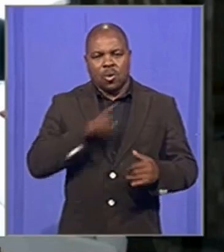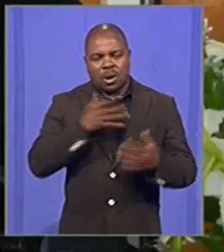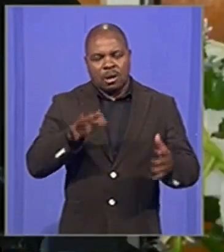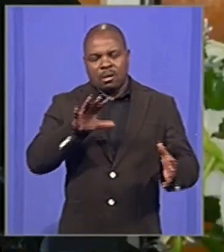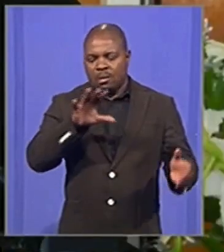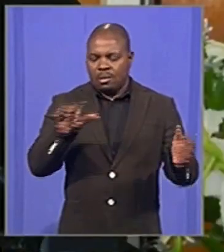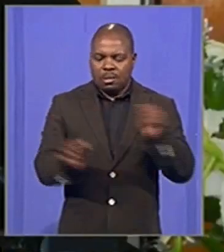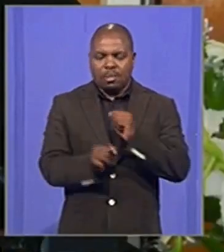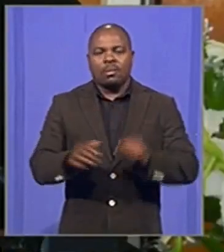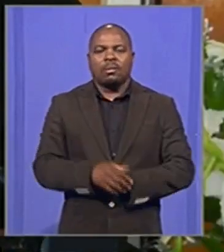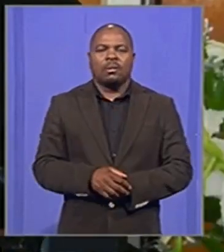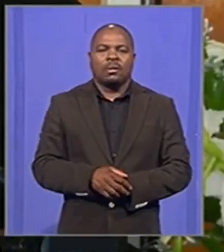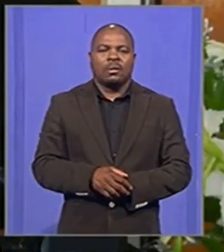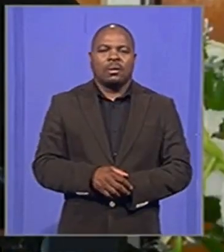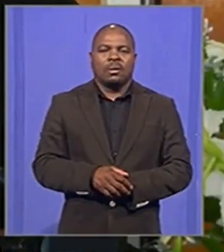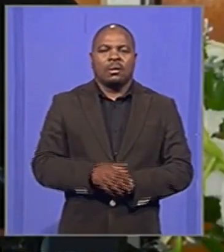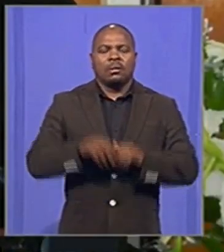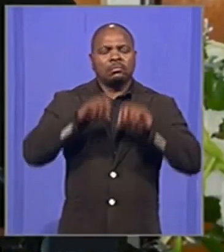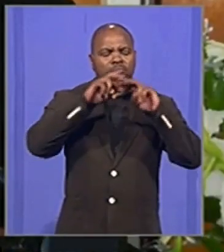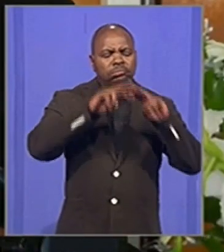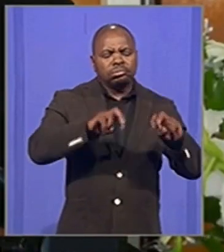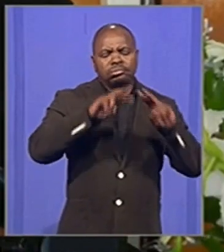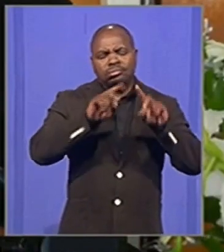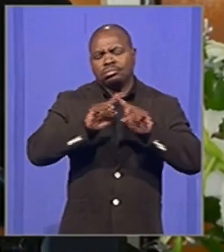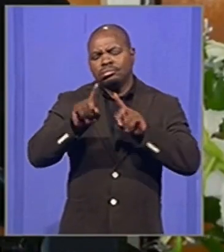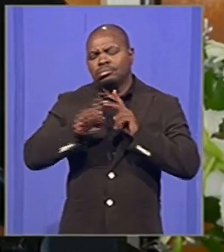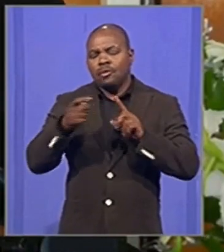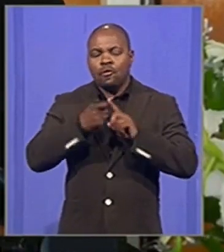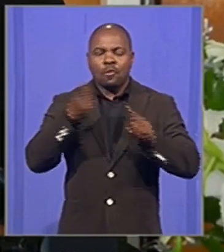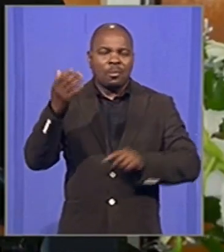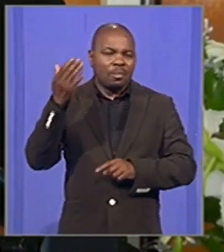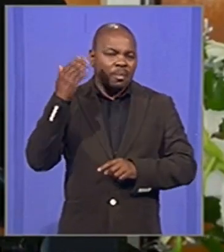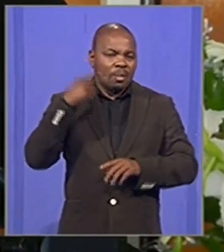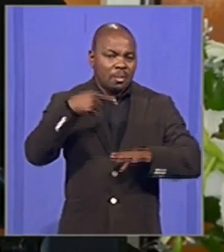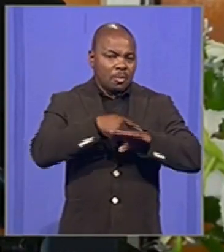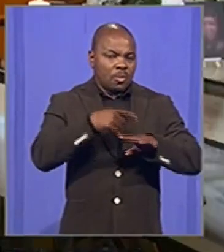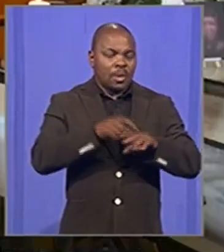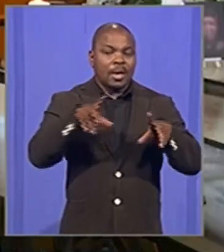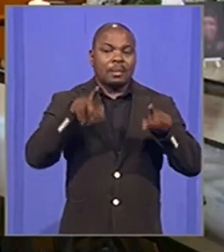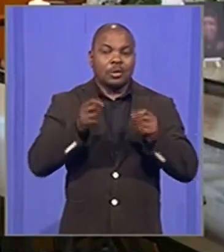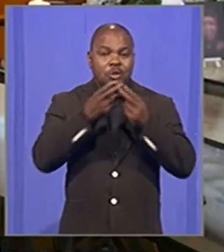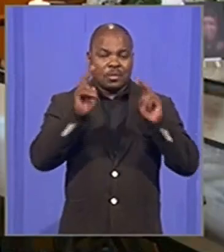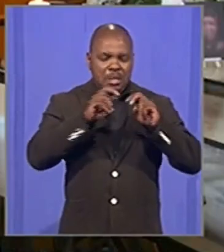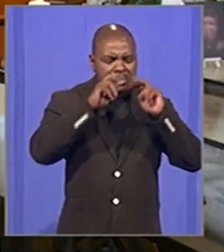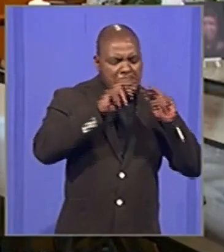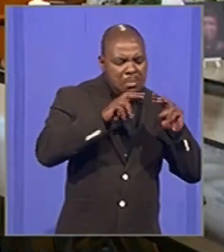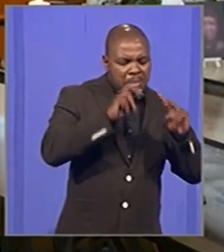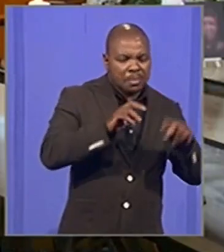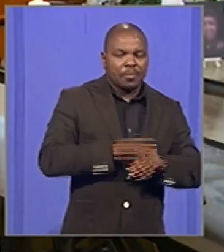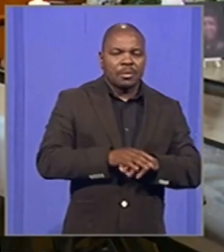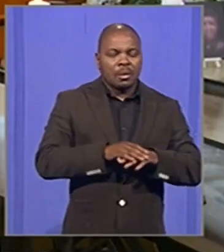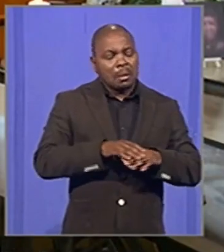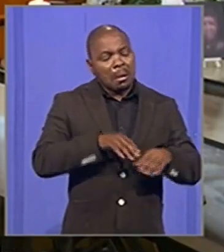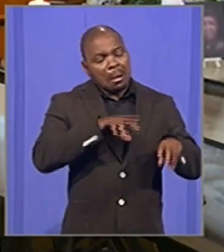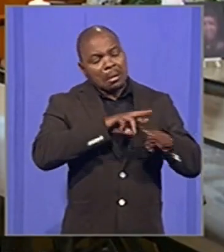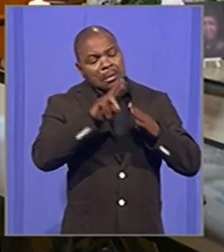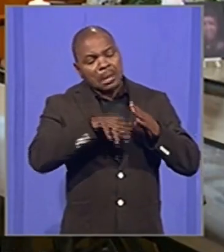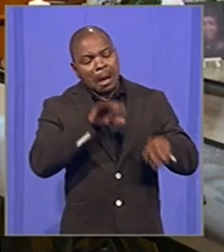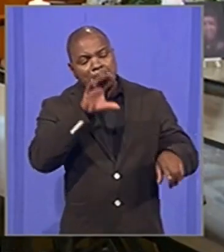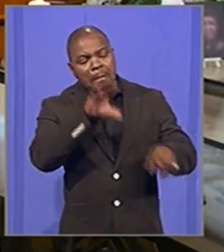point. Dipatlisiso tse di farologaneng mo masaleding ano di dirilwe kwa Yunibesithing ya Cape Town. Dipholo tsa tsona di supile